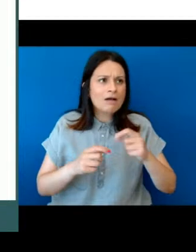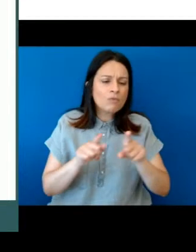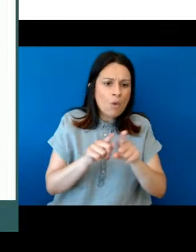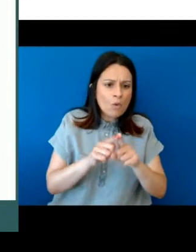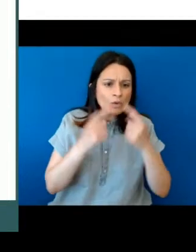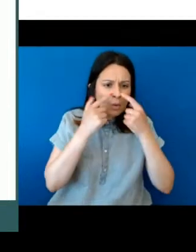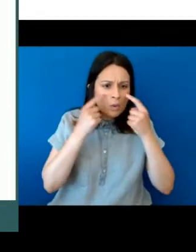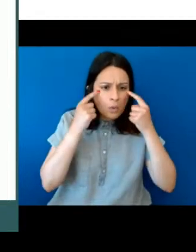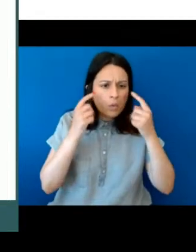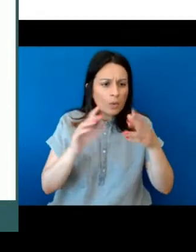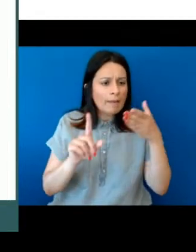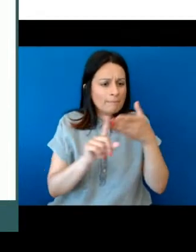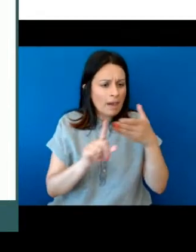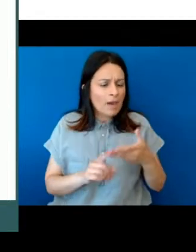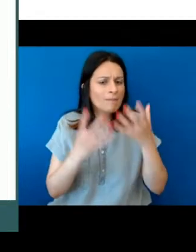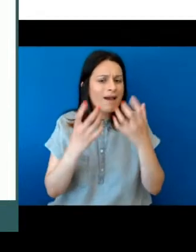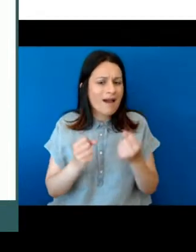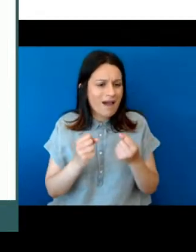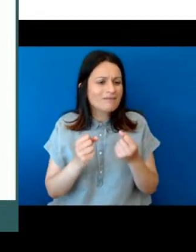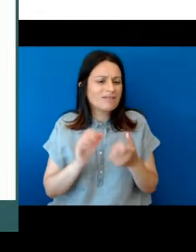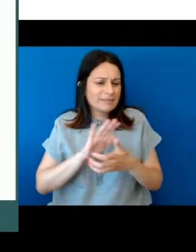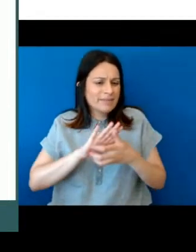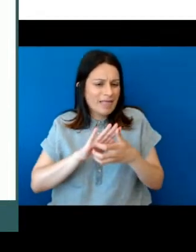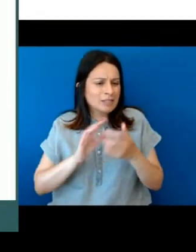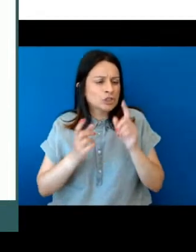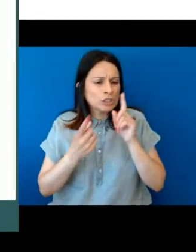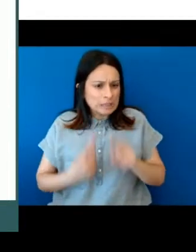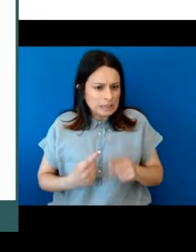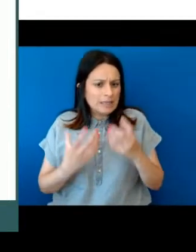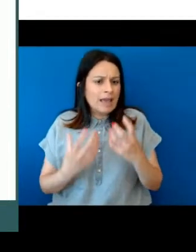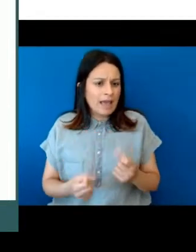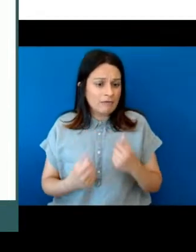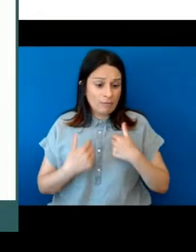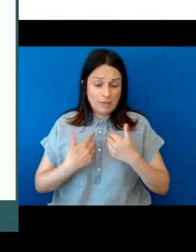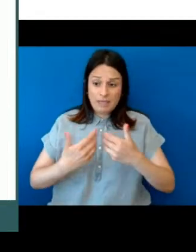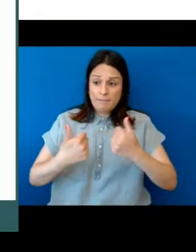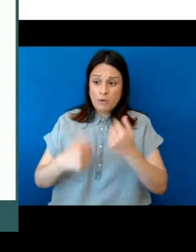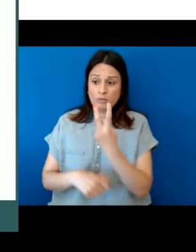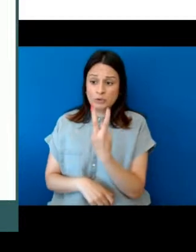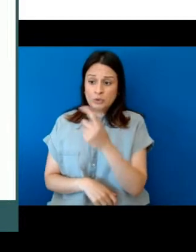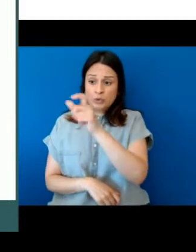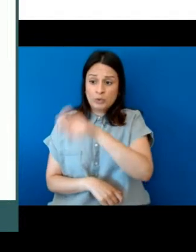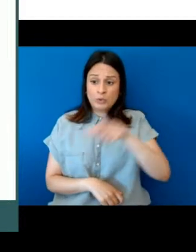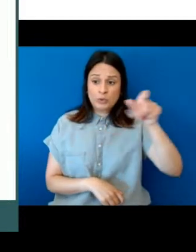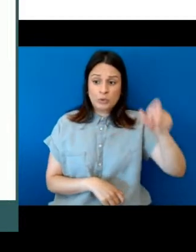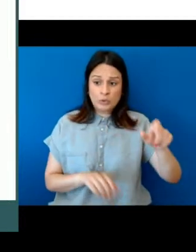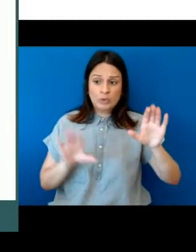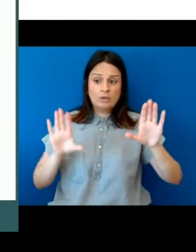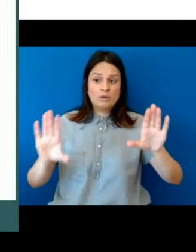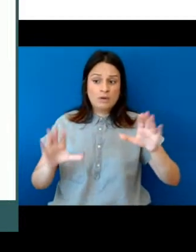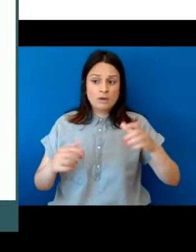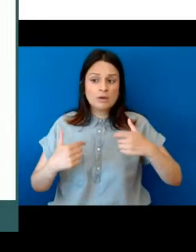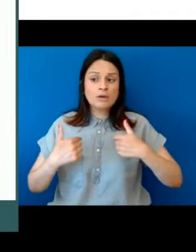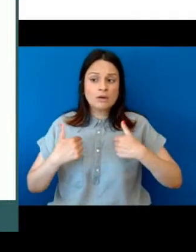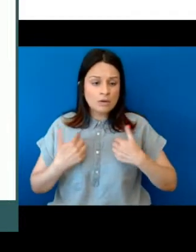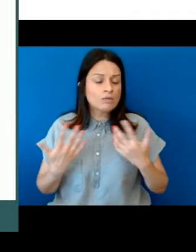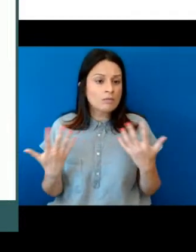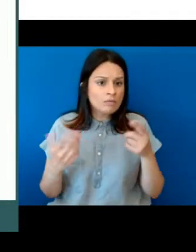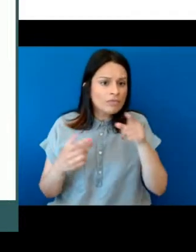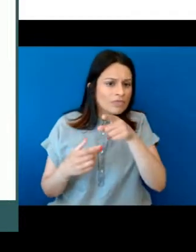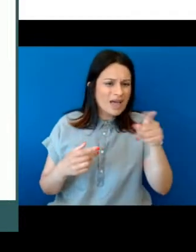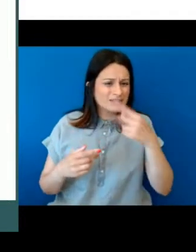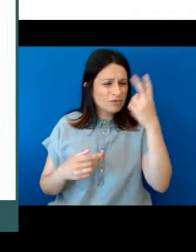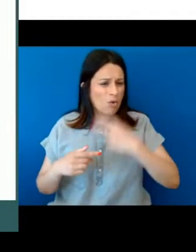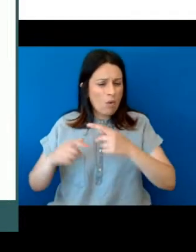Now, I've chosen these 2 because they exemplify 2 arms of the allergic response. This is quite an old slide of